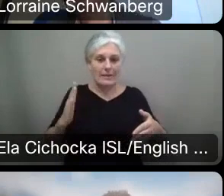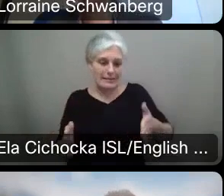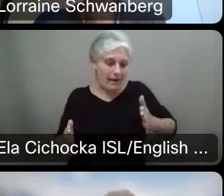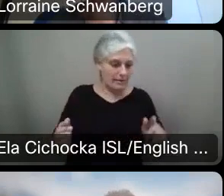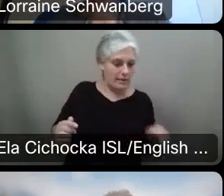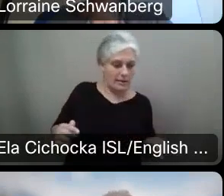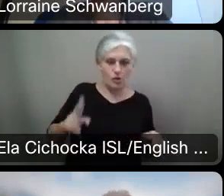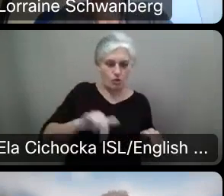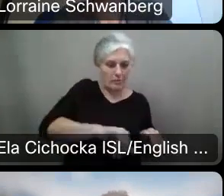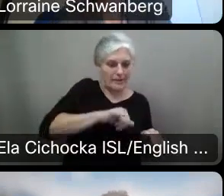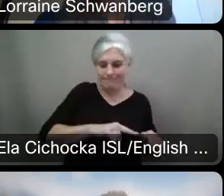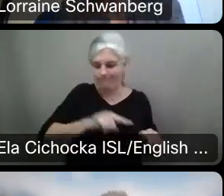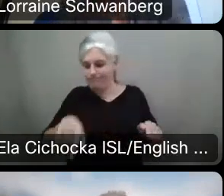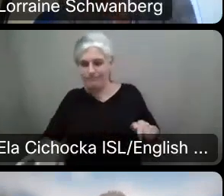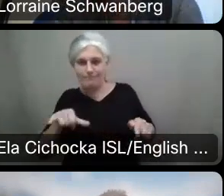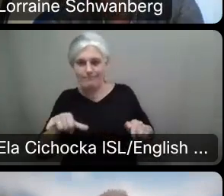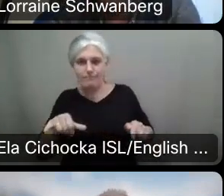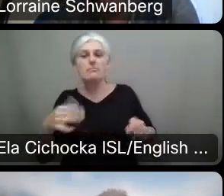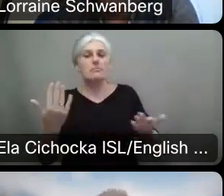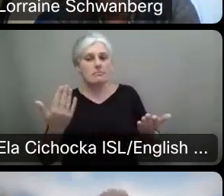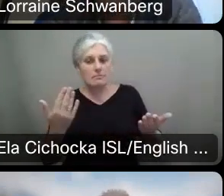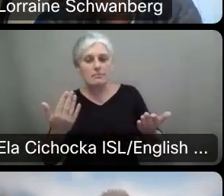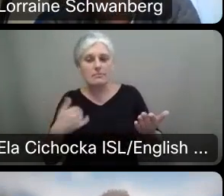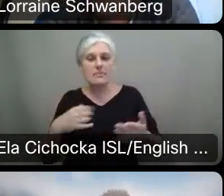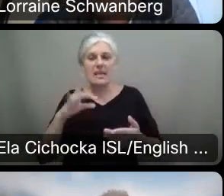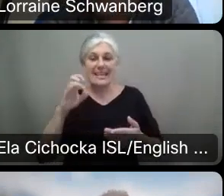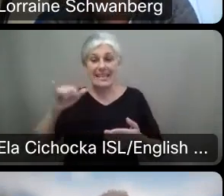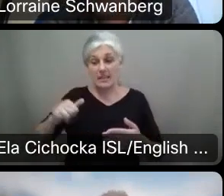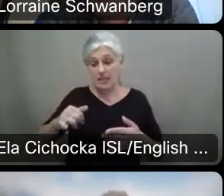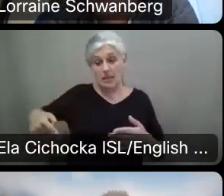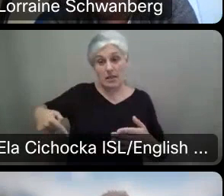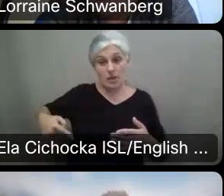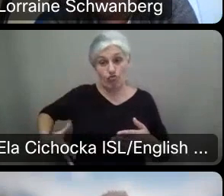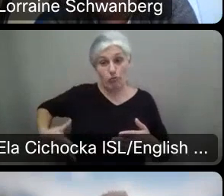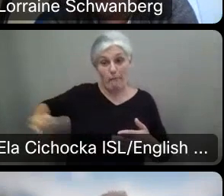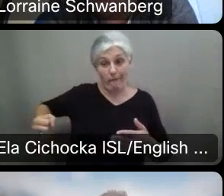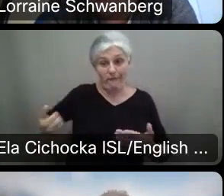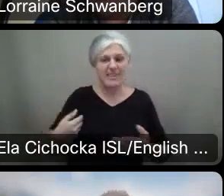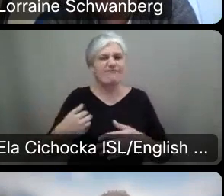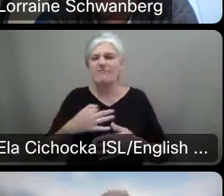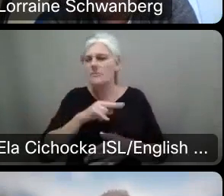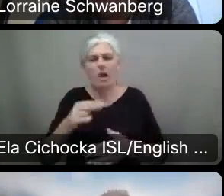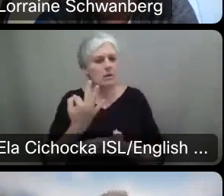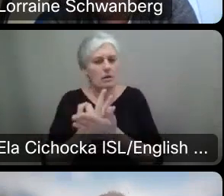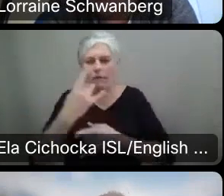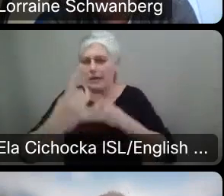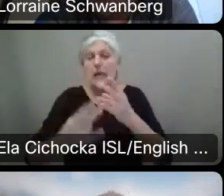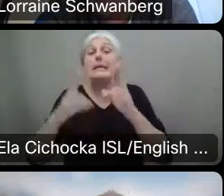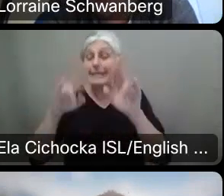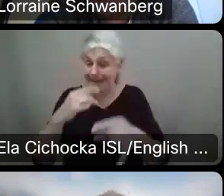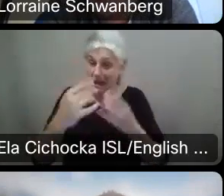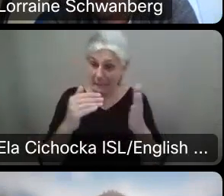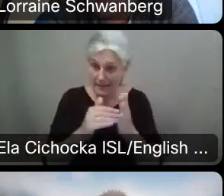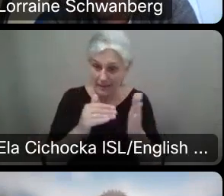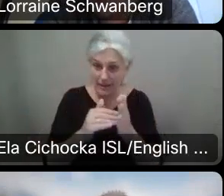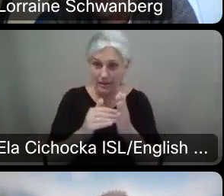of a hernia repair, a kidney being removed. So while these are very rare, they can occur. And of course,